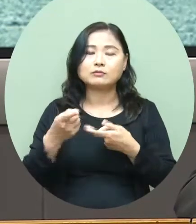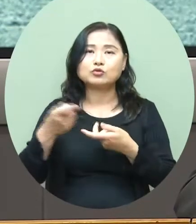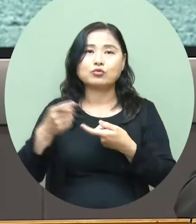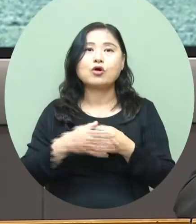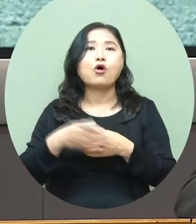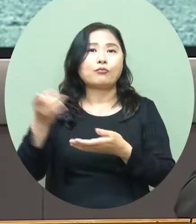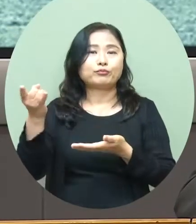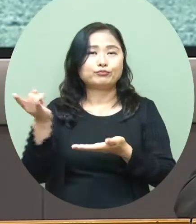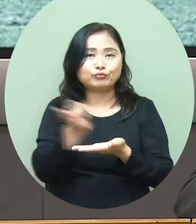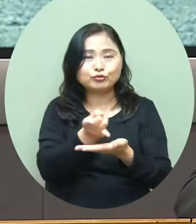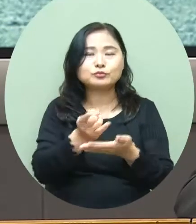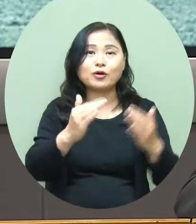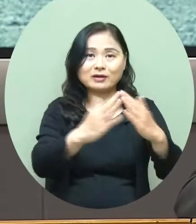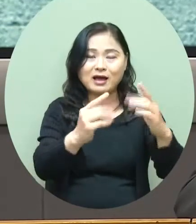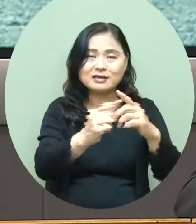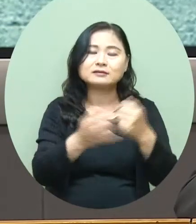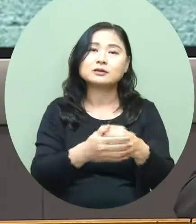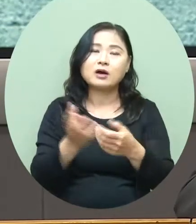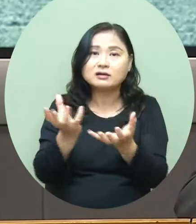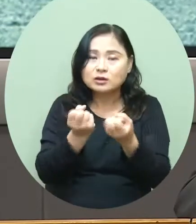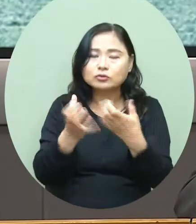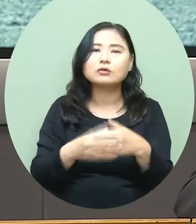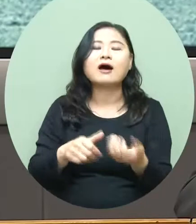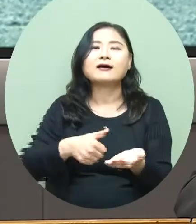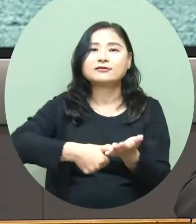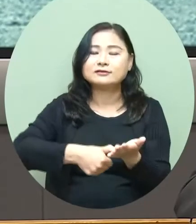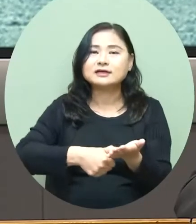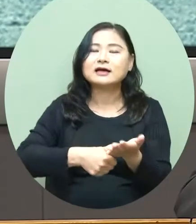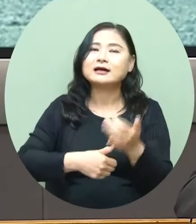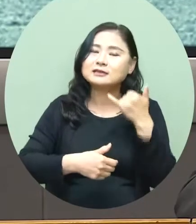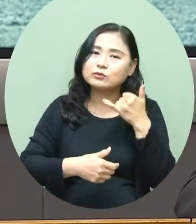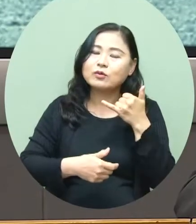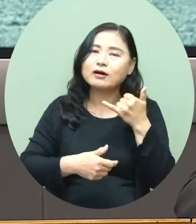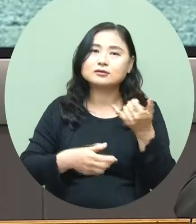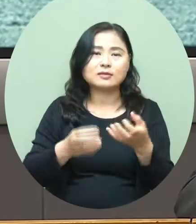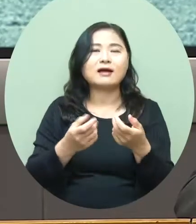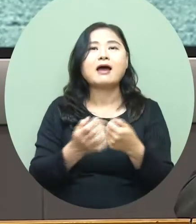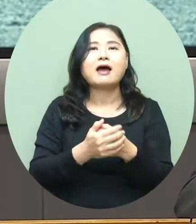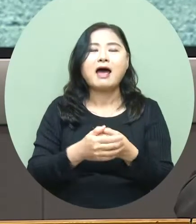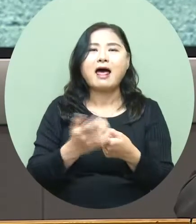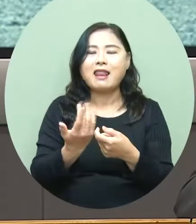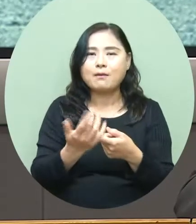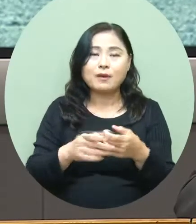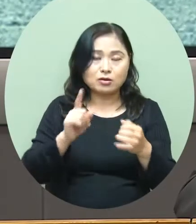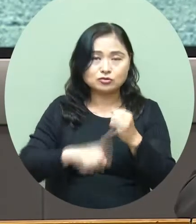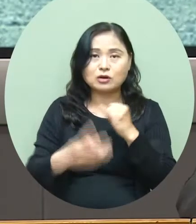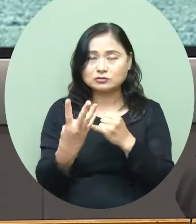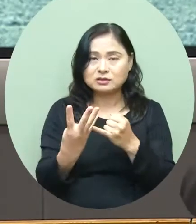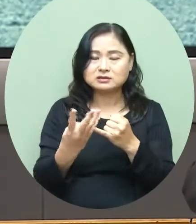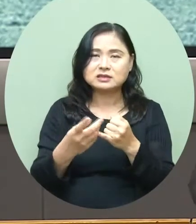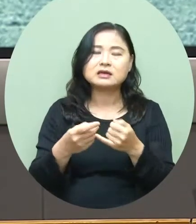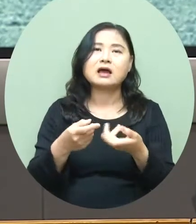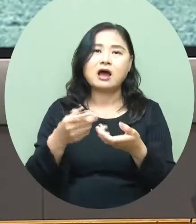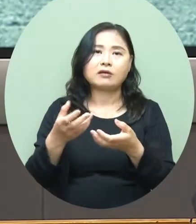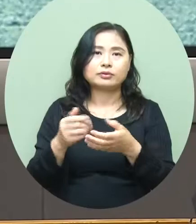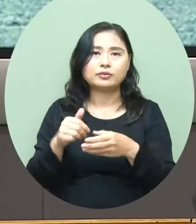issue SMS to family members. And when family members receive SMS, they have to input their ID card number